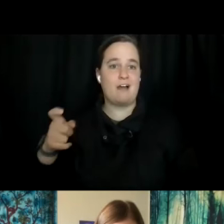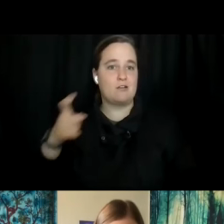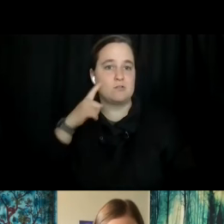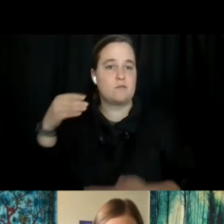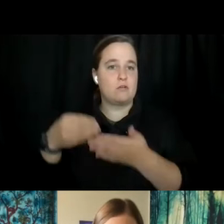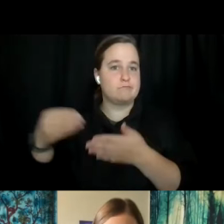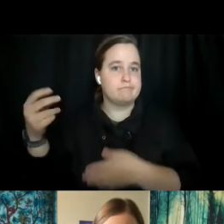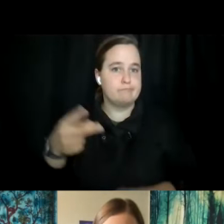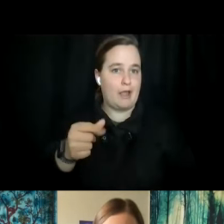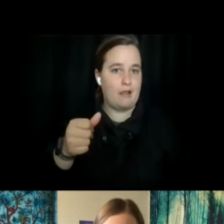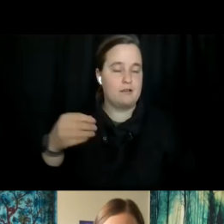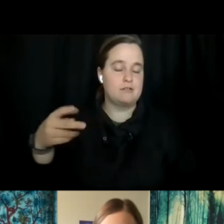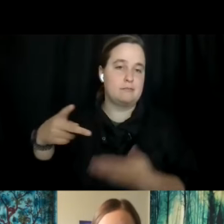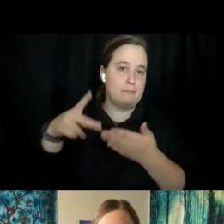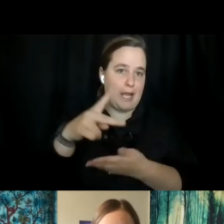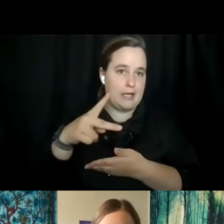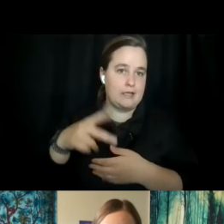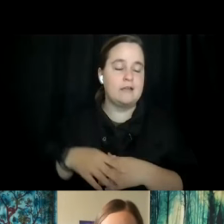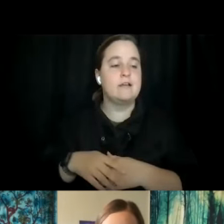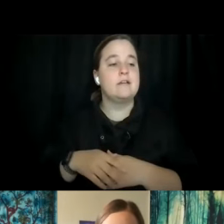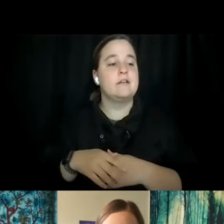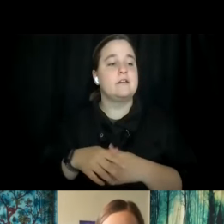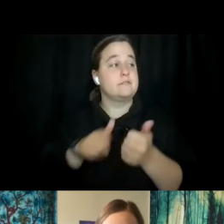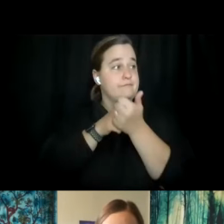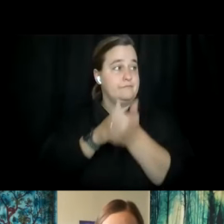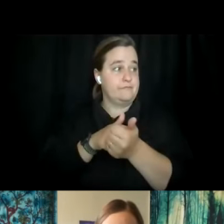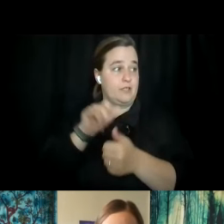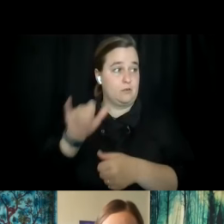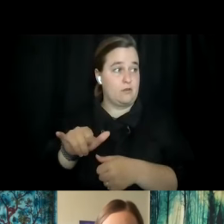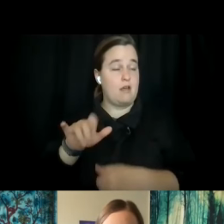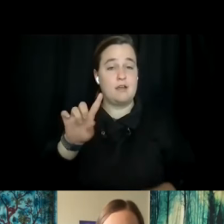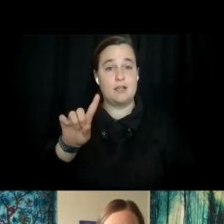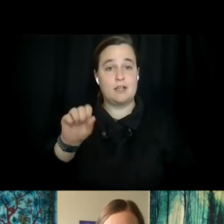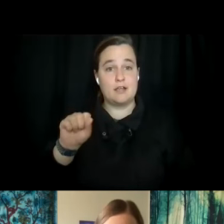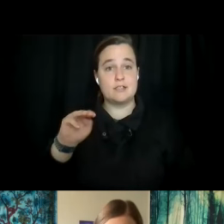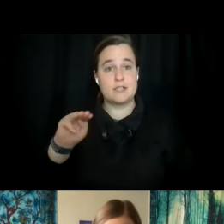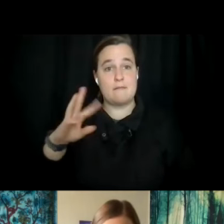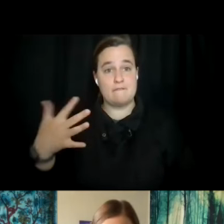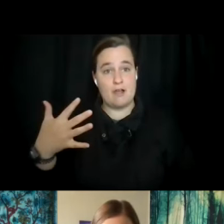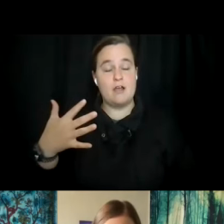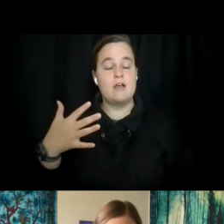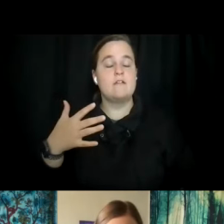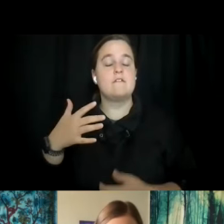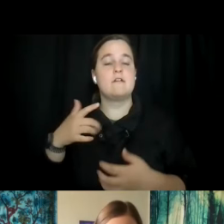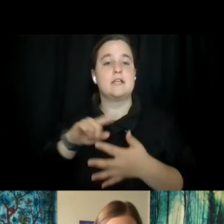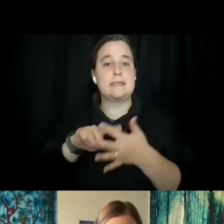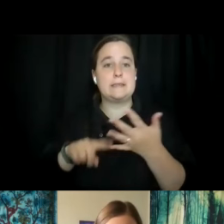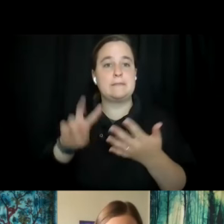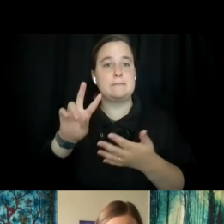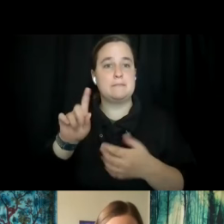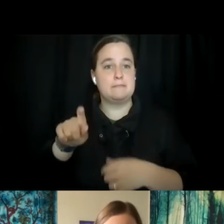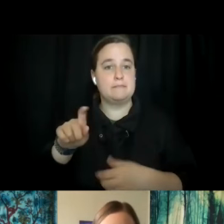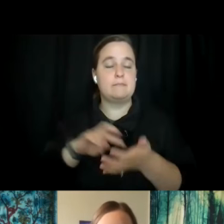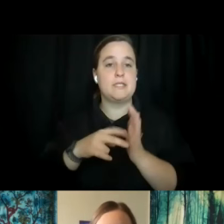So following that, we only have, you need to have had an experience